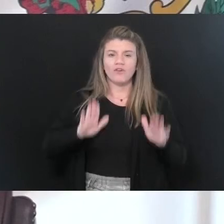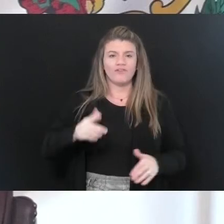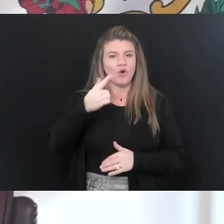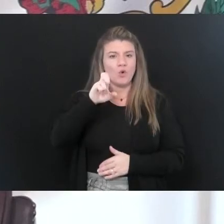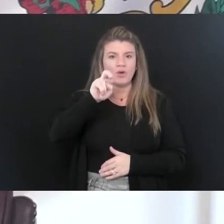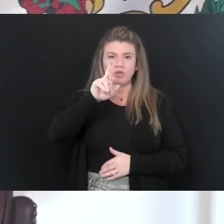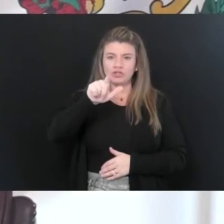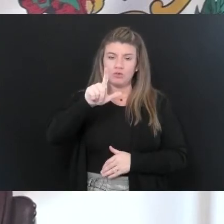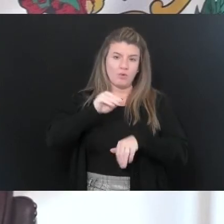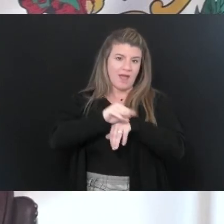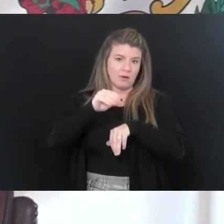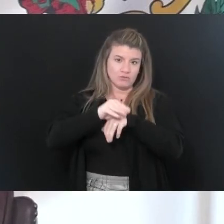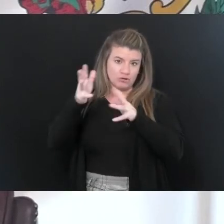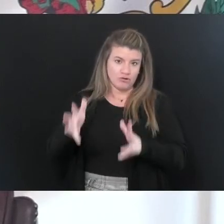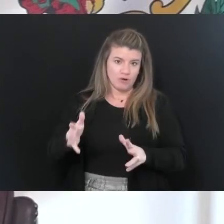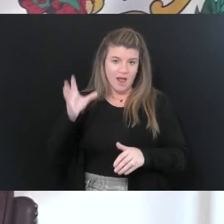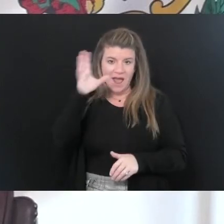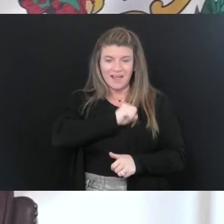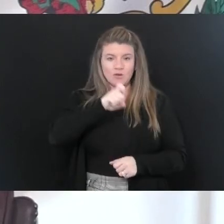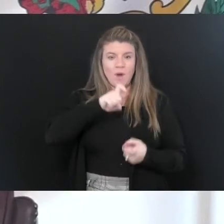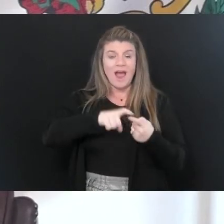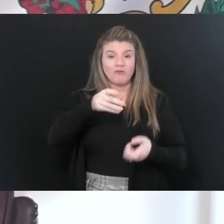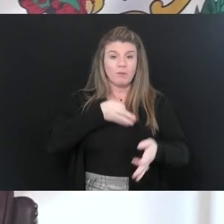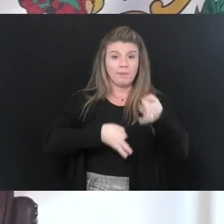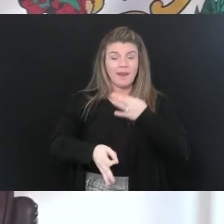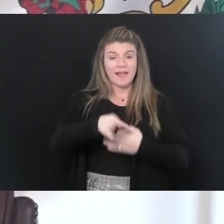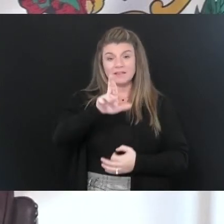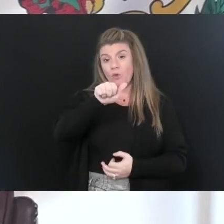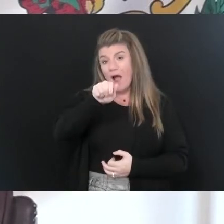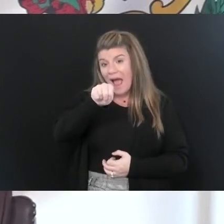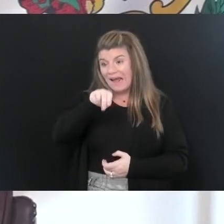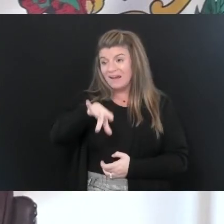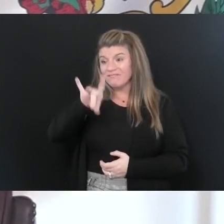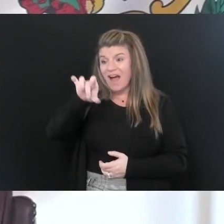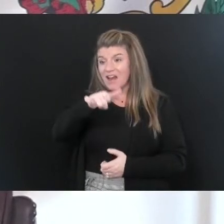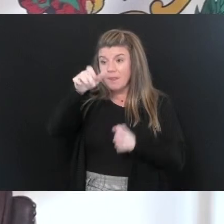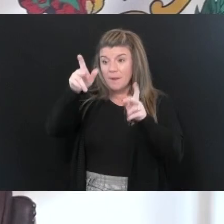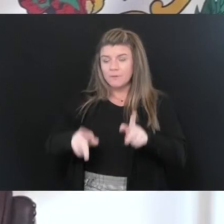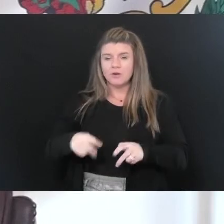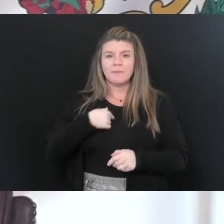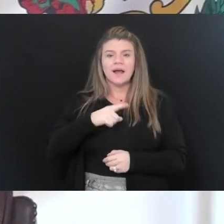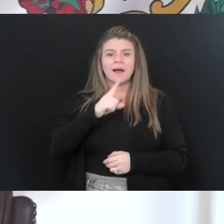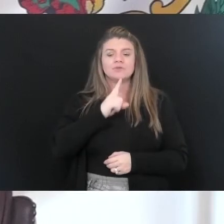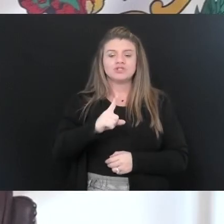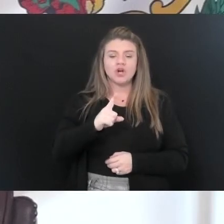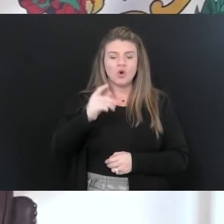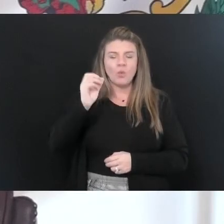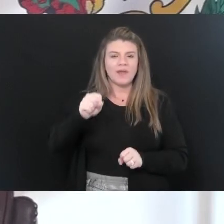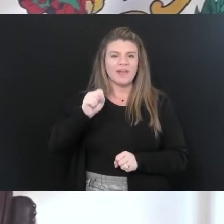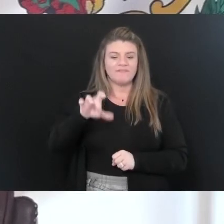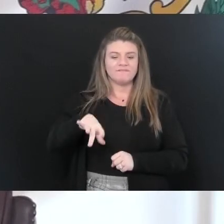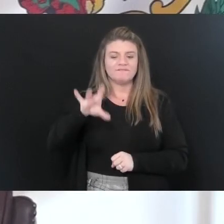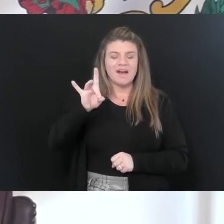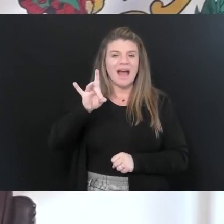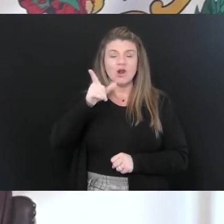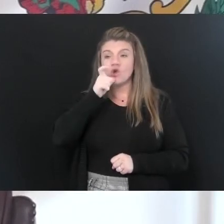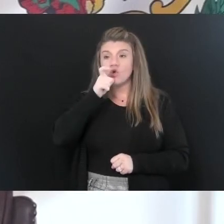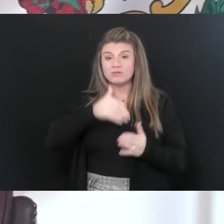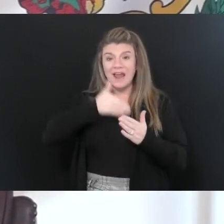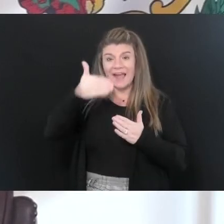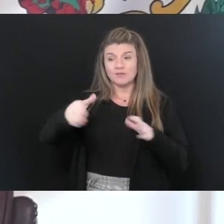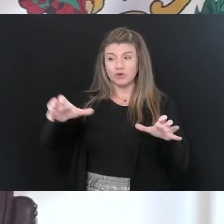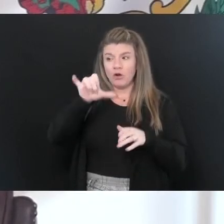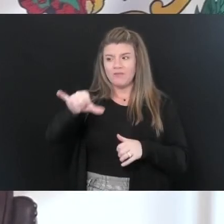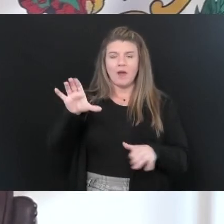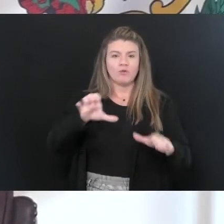And I guess we'll have to replace Brian in that, but I'm sure that we know the fellow who's going to do that, and he's going to do a great job as